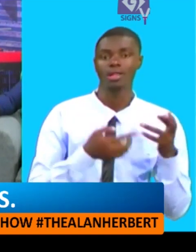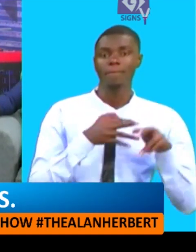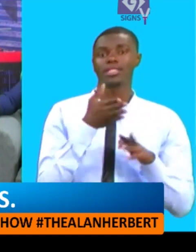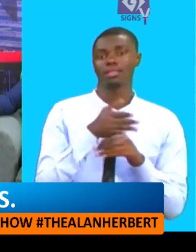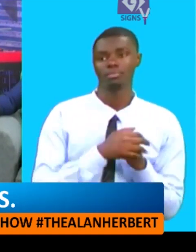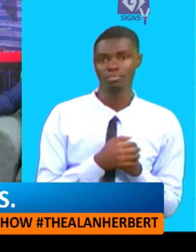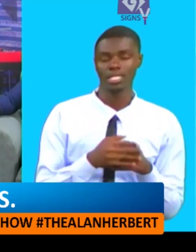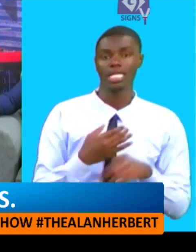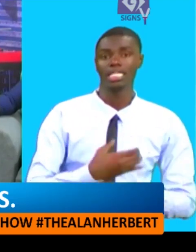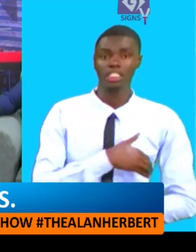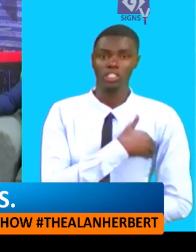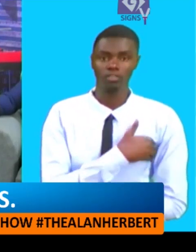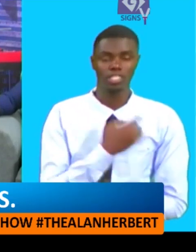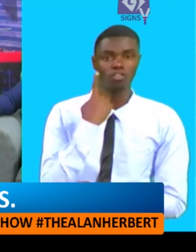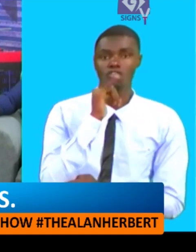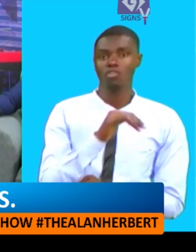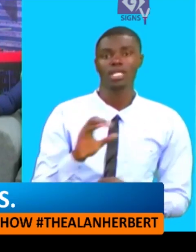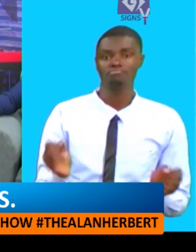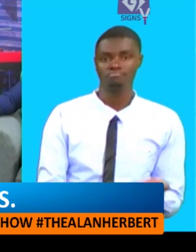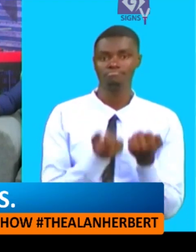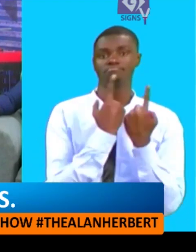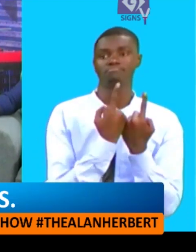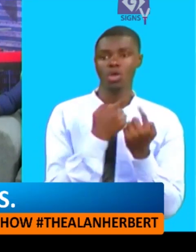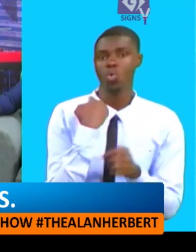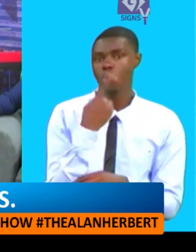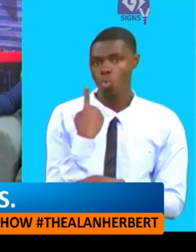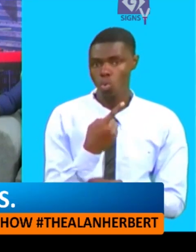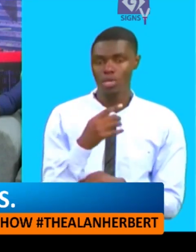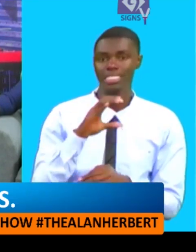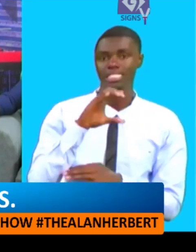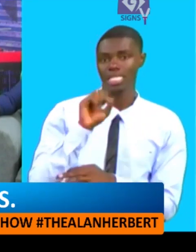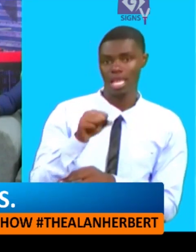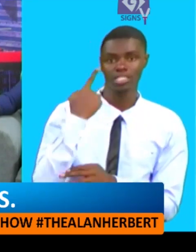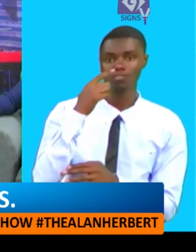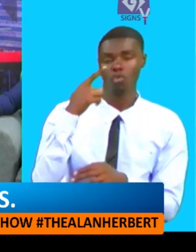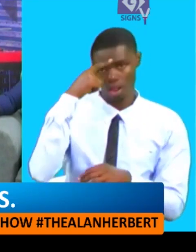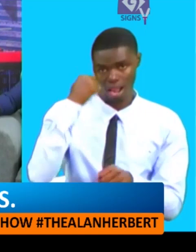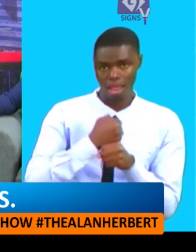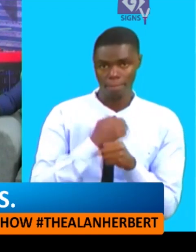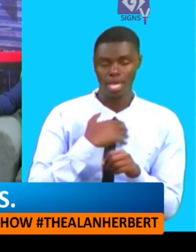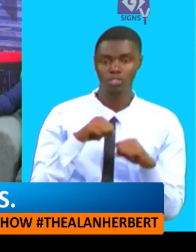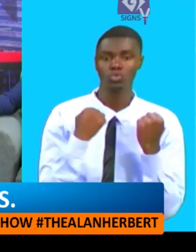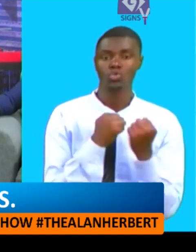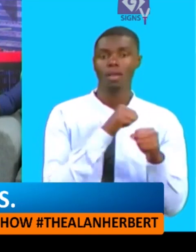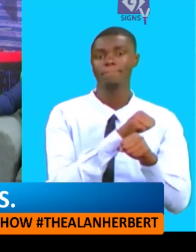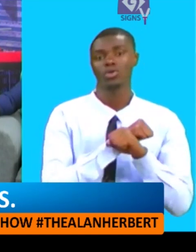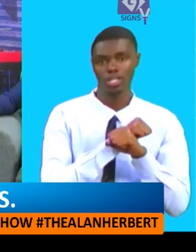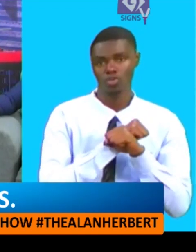there. And the chief guest for that particular event was the Cabinet Secretary for Labour and Social